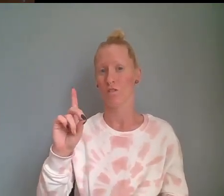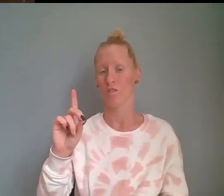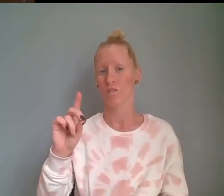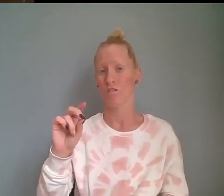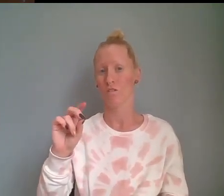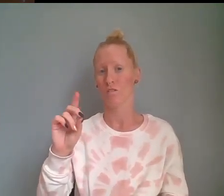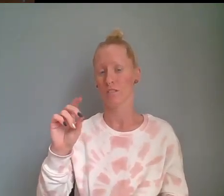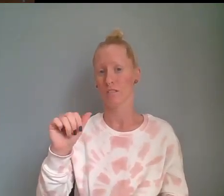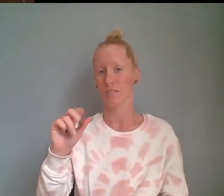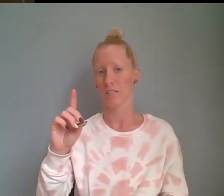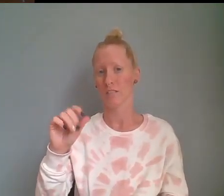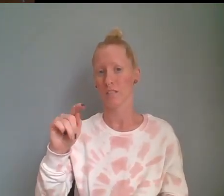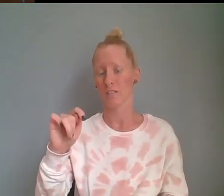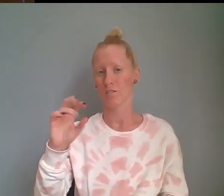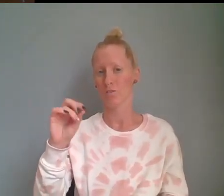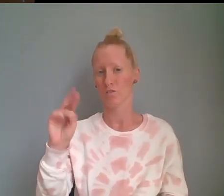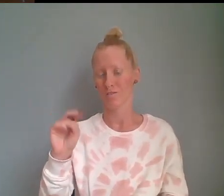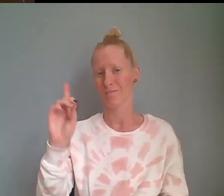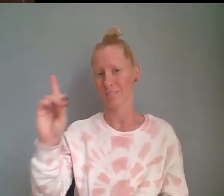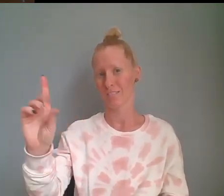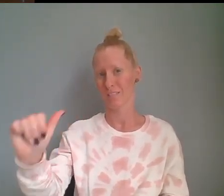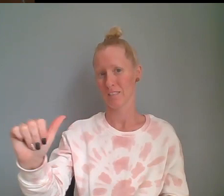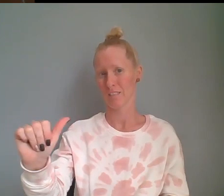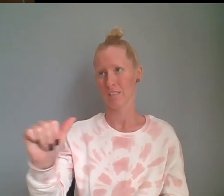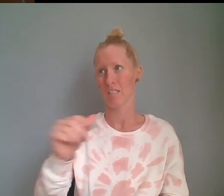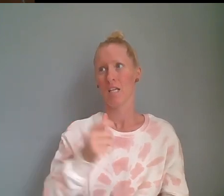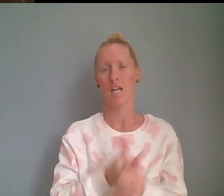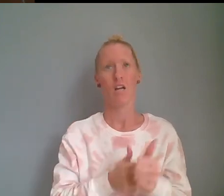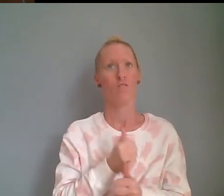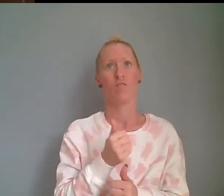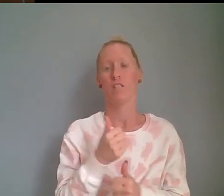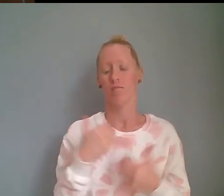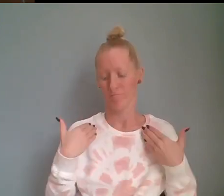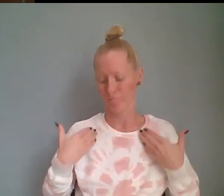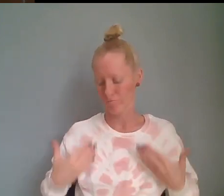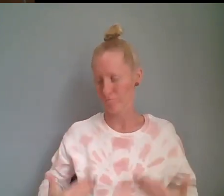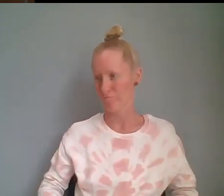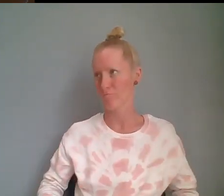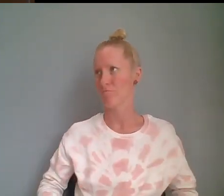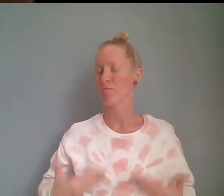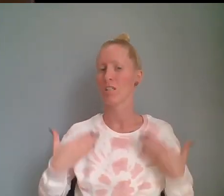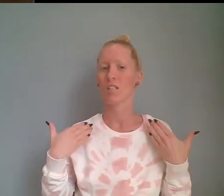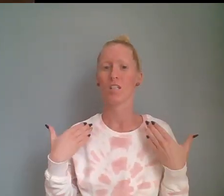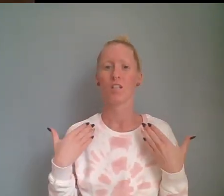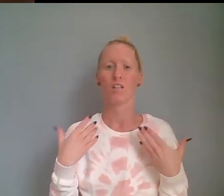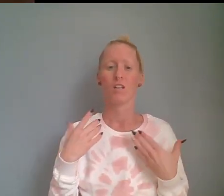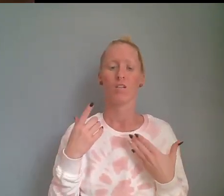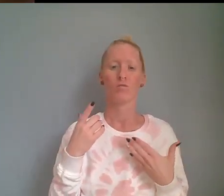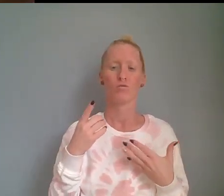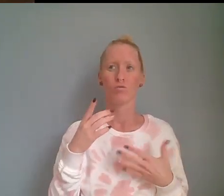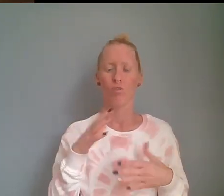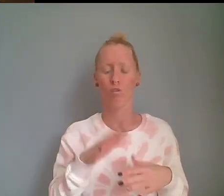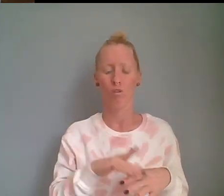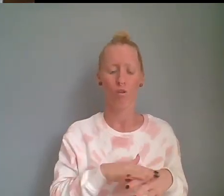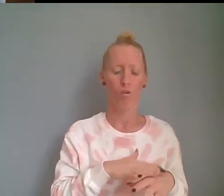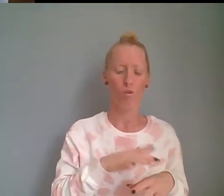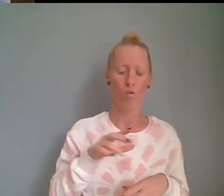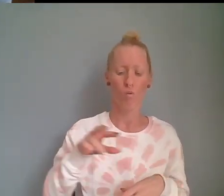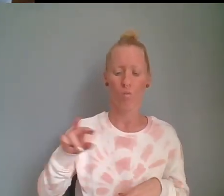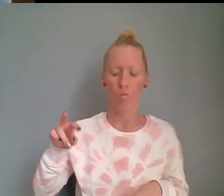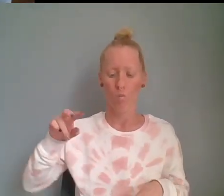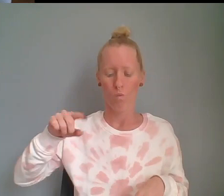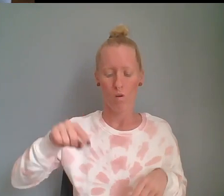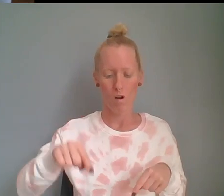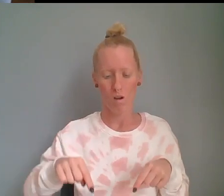means is that sort of everything about the person's movement is slowed down. They'll walk more slowly, their